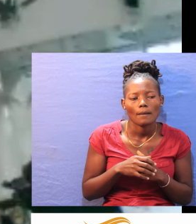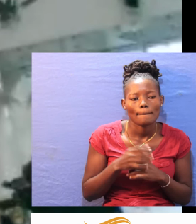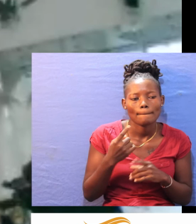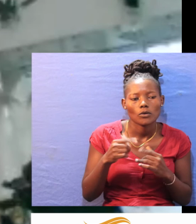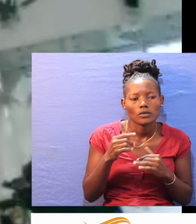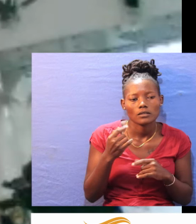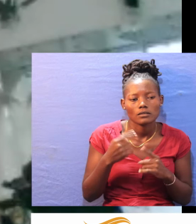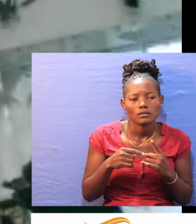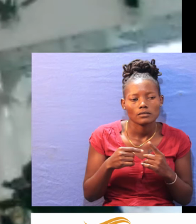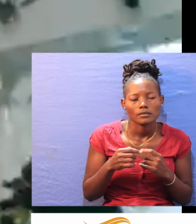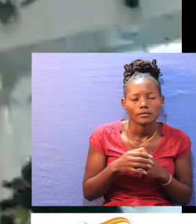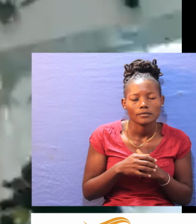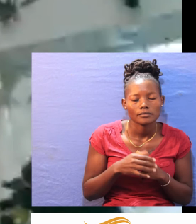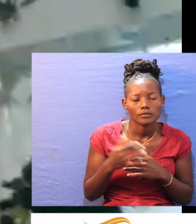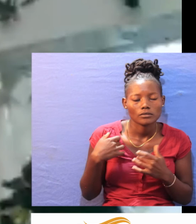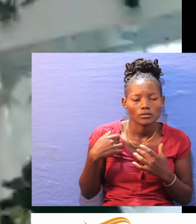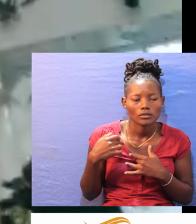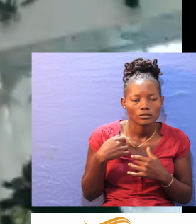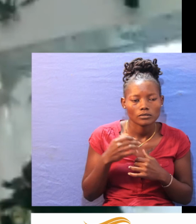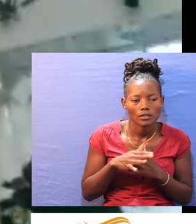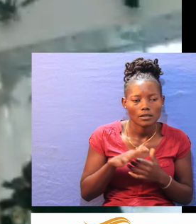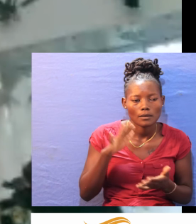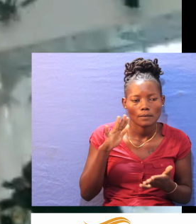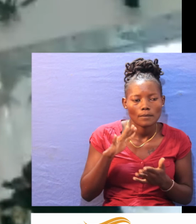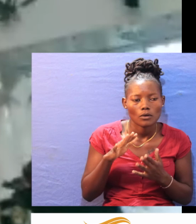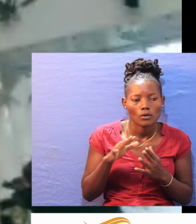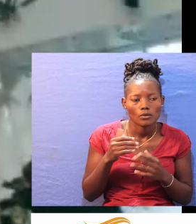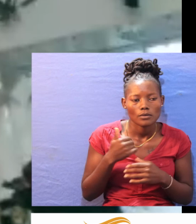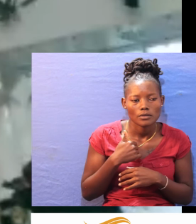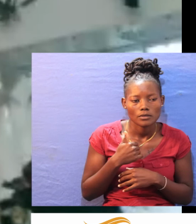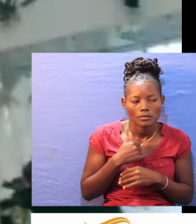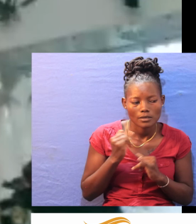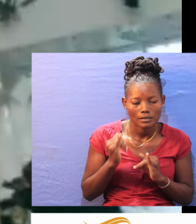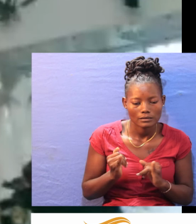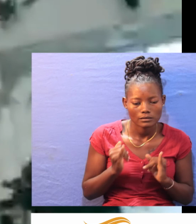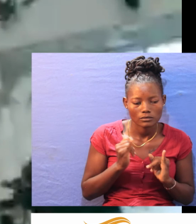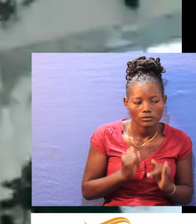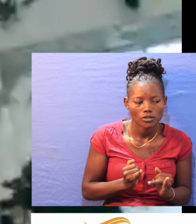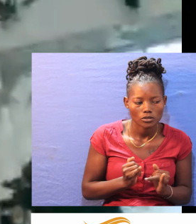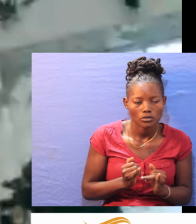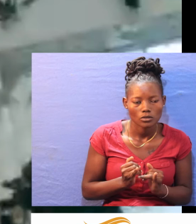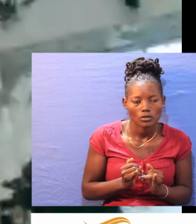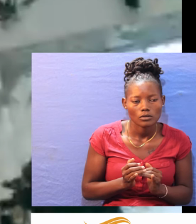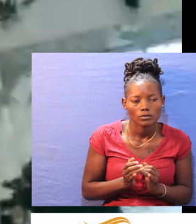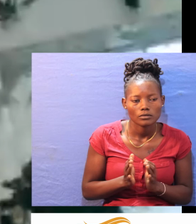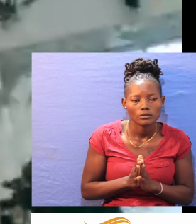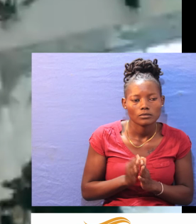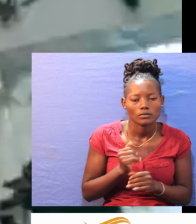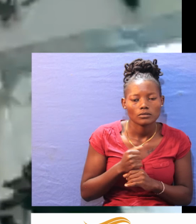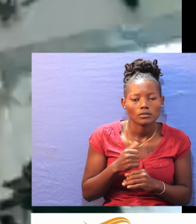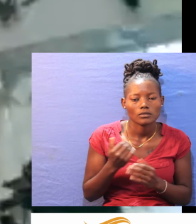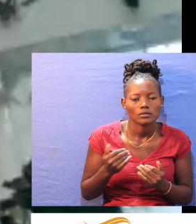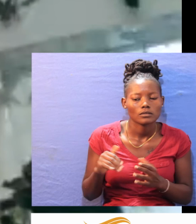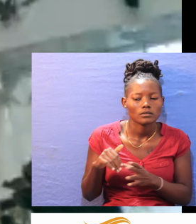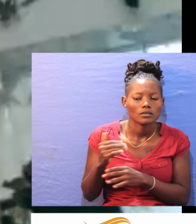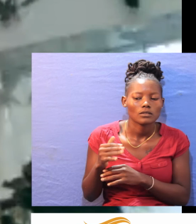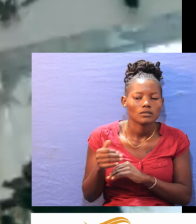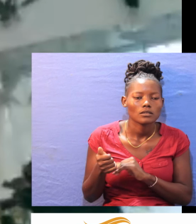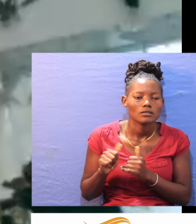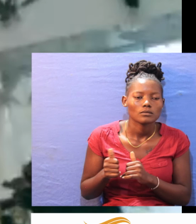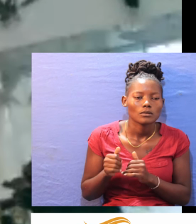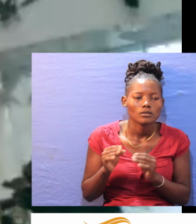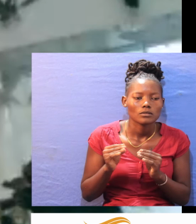but, you know, he was concerned, you know, with me as an individual. and things outside of sport. And that